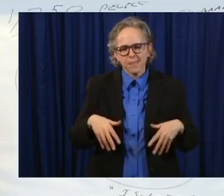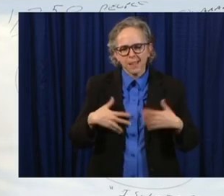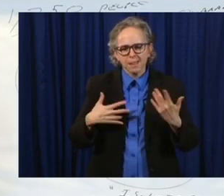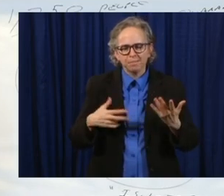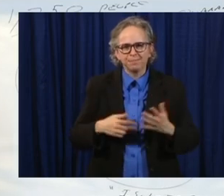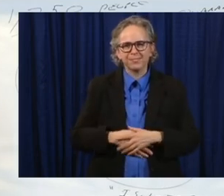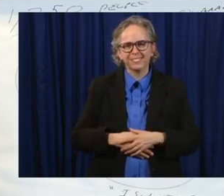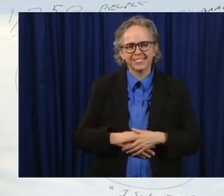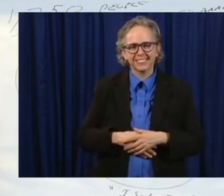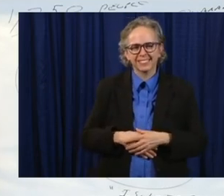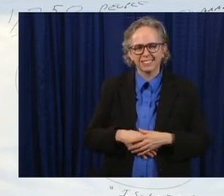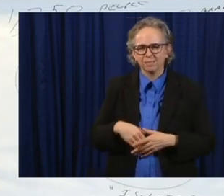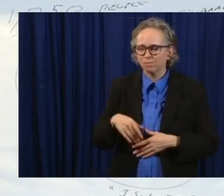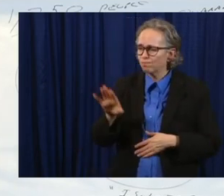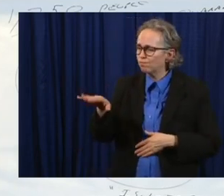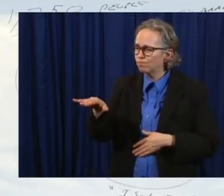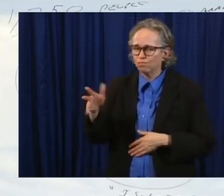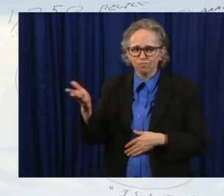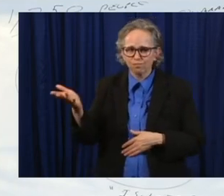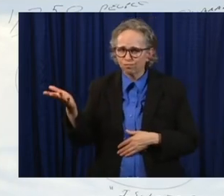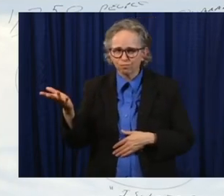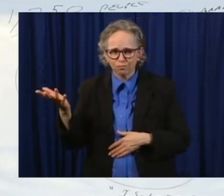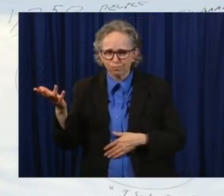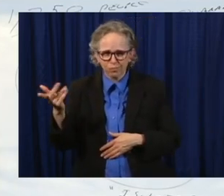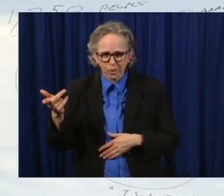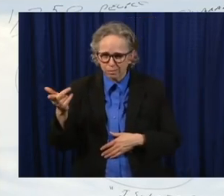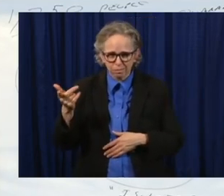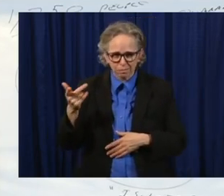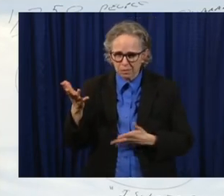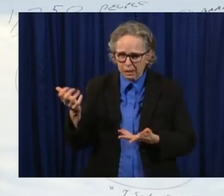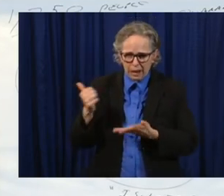I don't know if you recall the conversation. You can help me out here, but